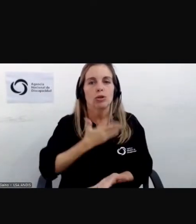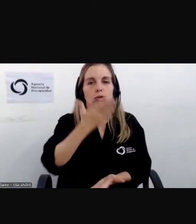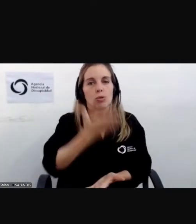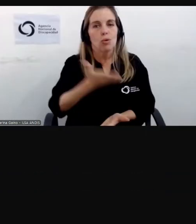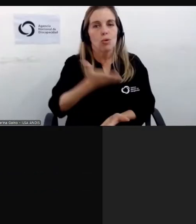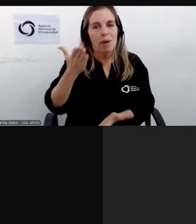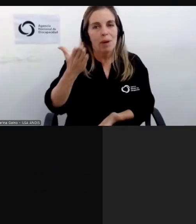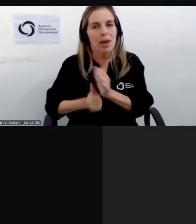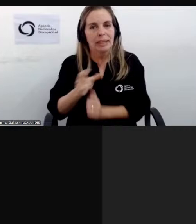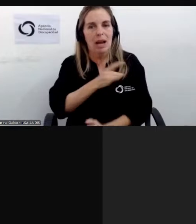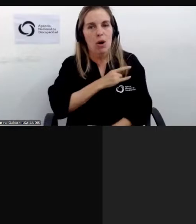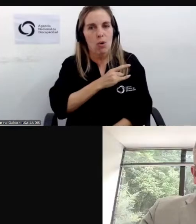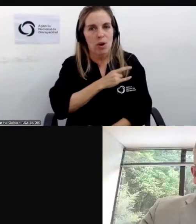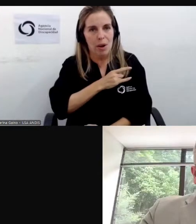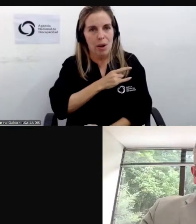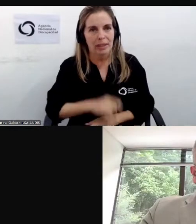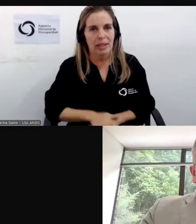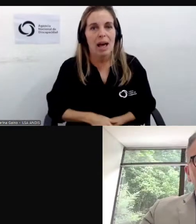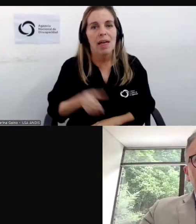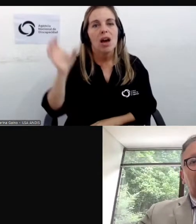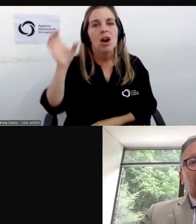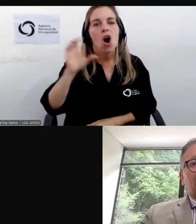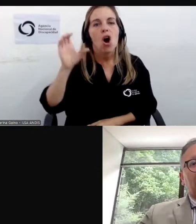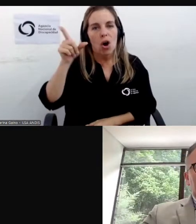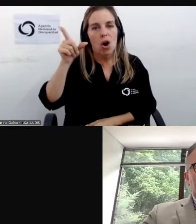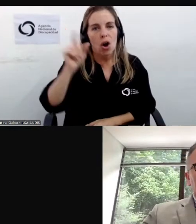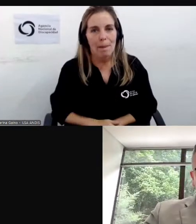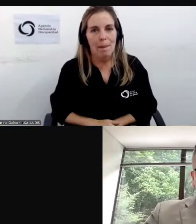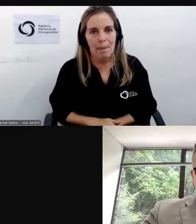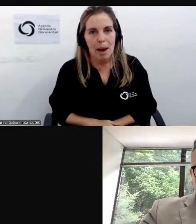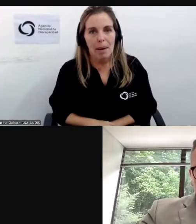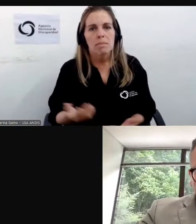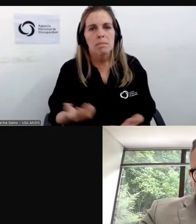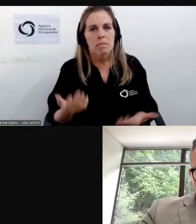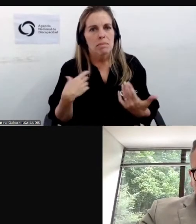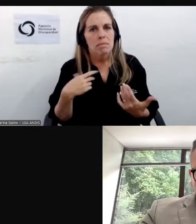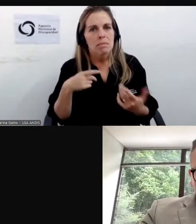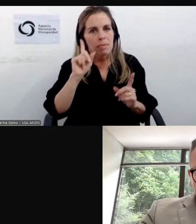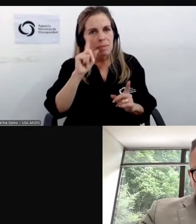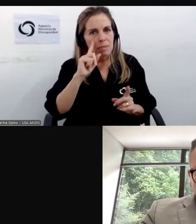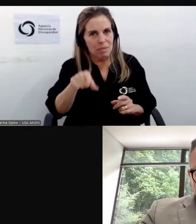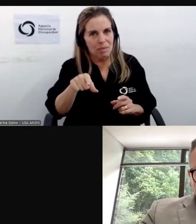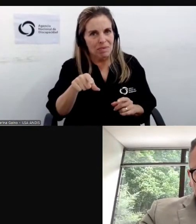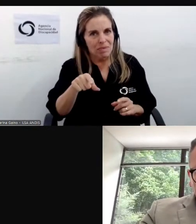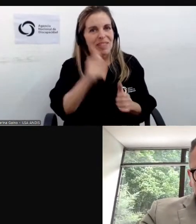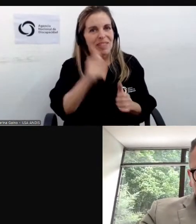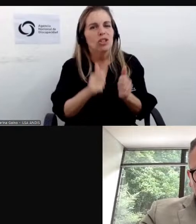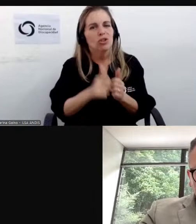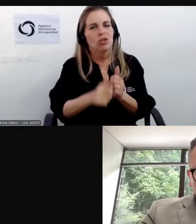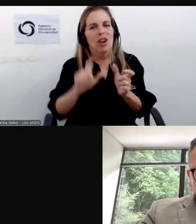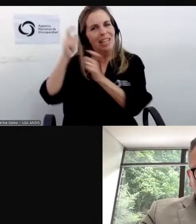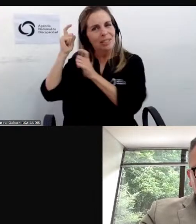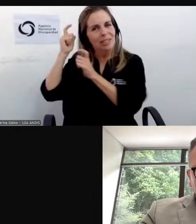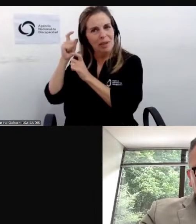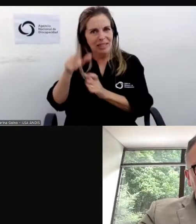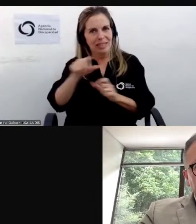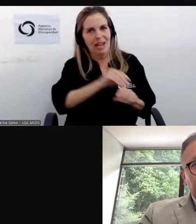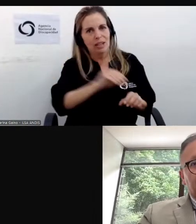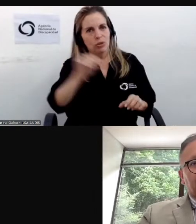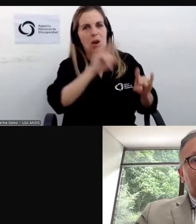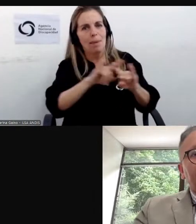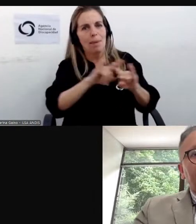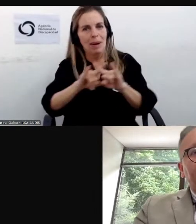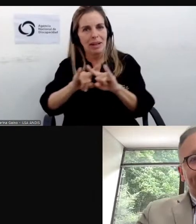and Businesses of the Externado University in